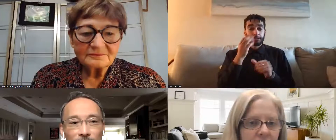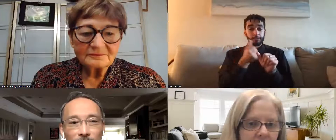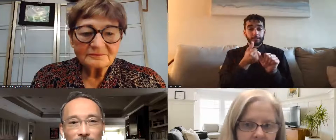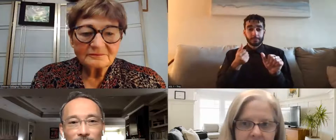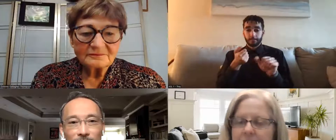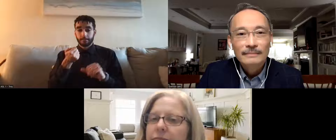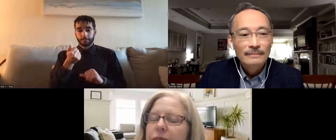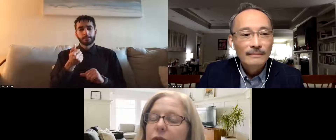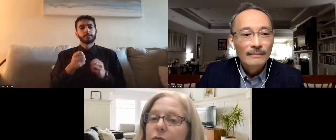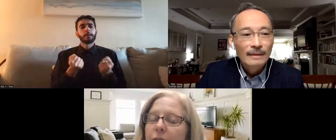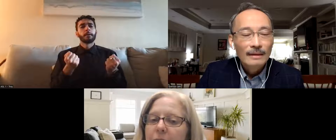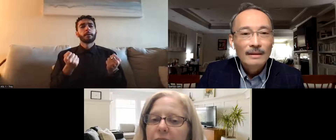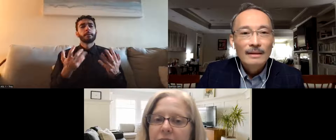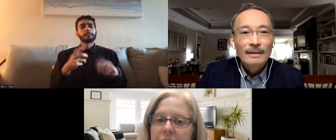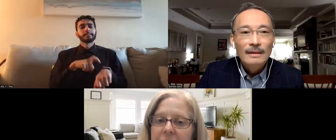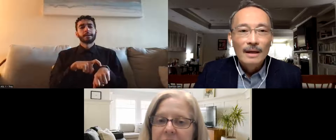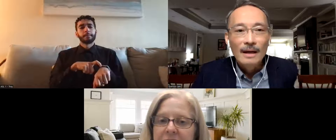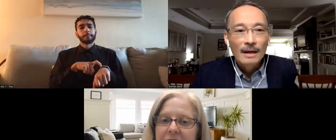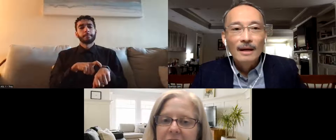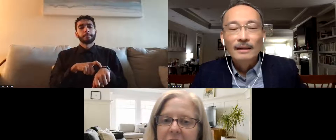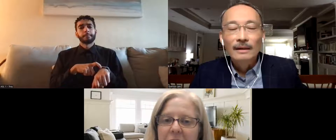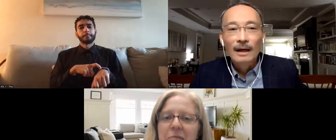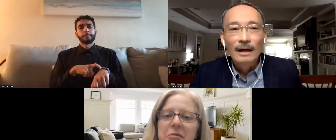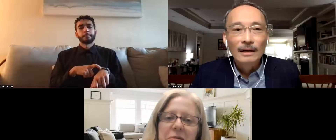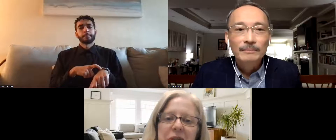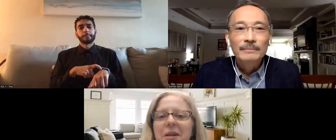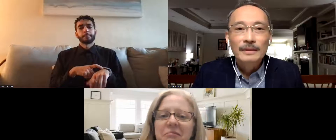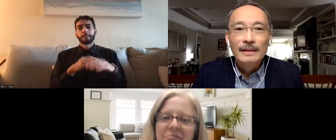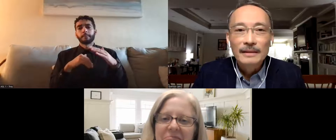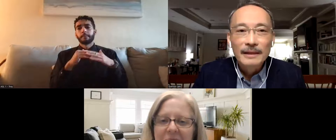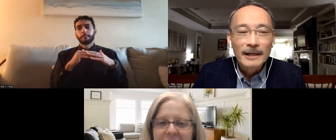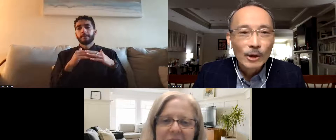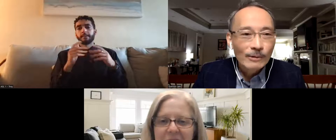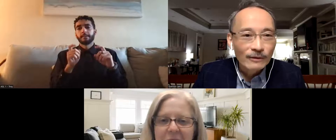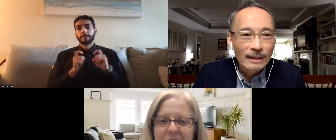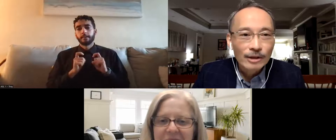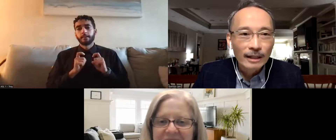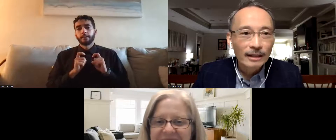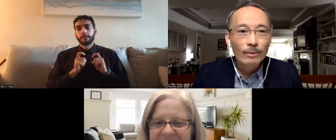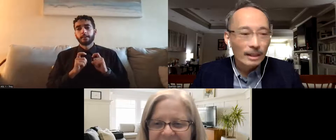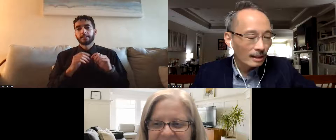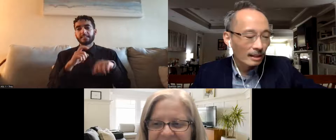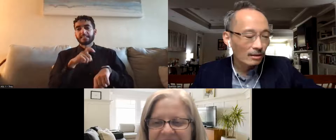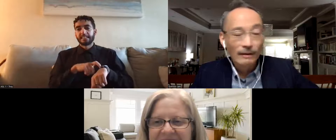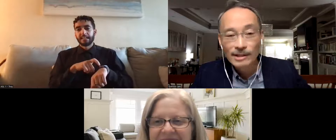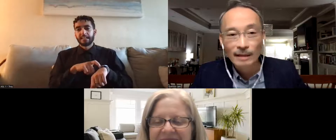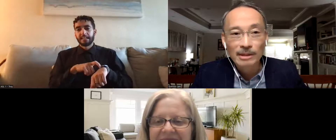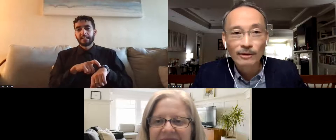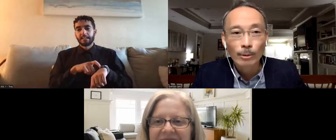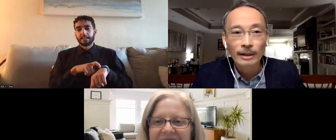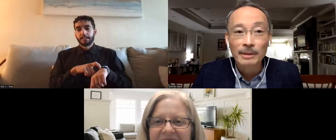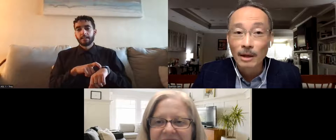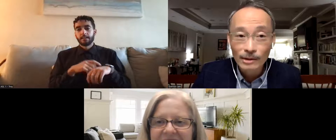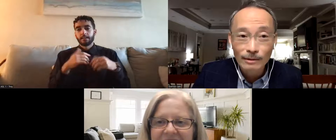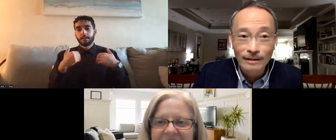How much time do you want me to take care? I think we were supposed to be done. Yeah, in terms of time check, we need to have a segment